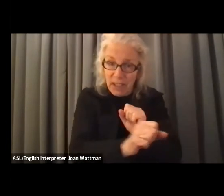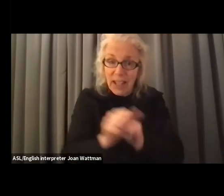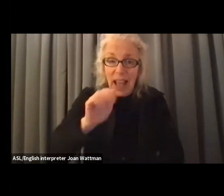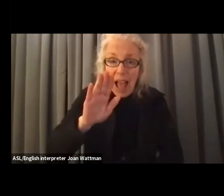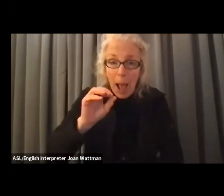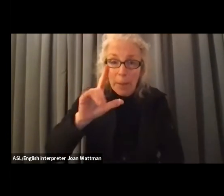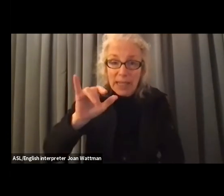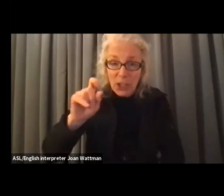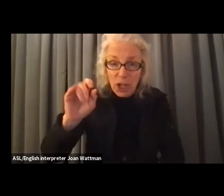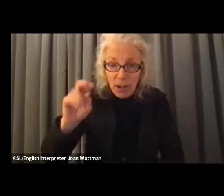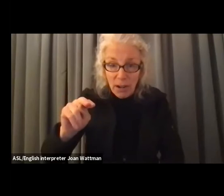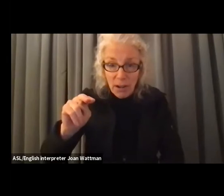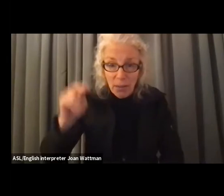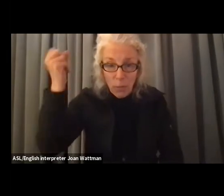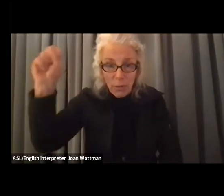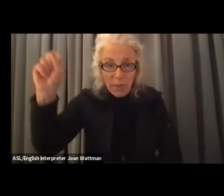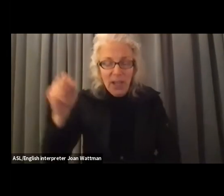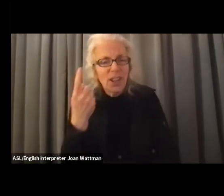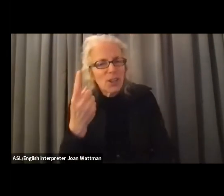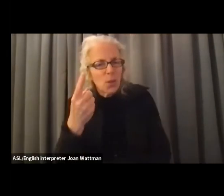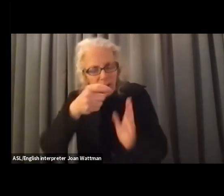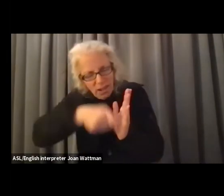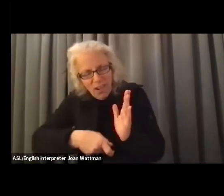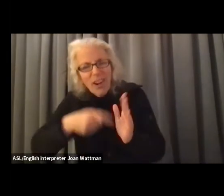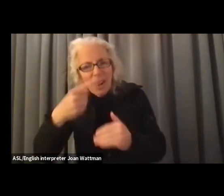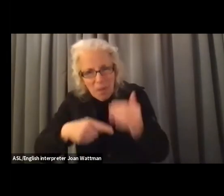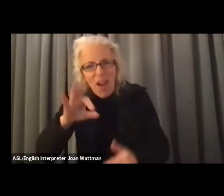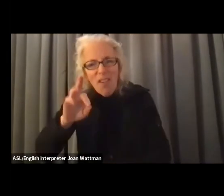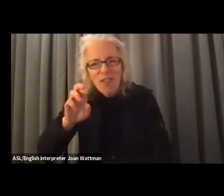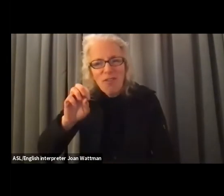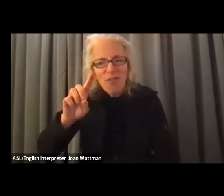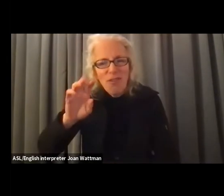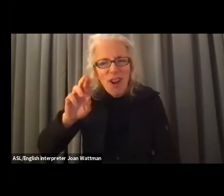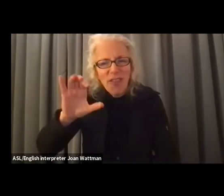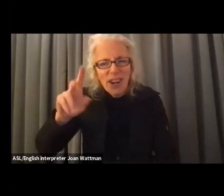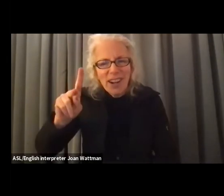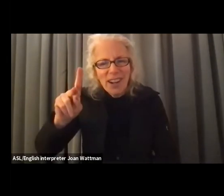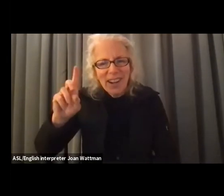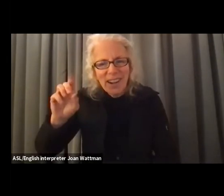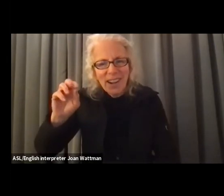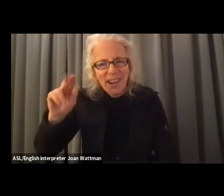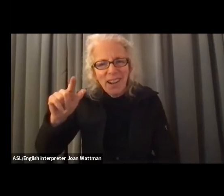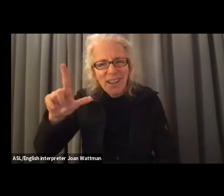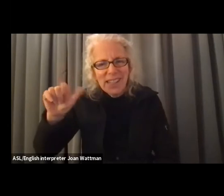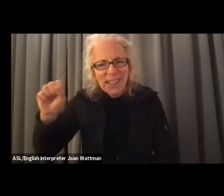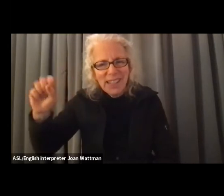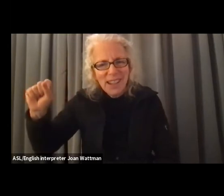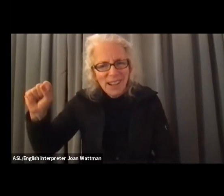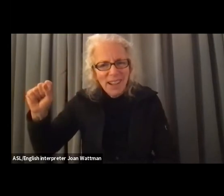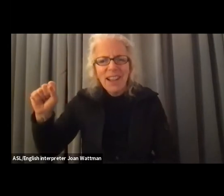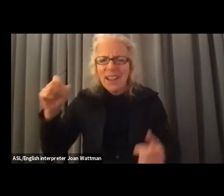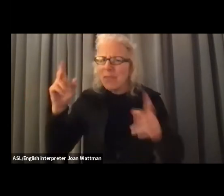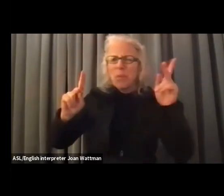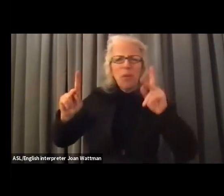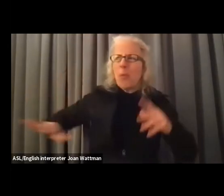Blight's wonderful tome on Frederick Douglass and being reminded of the kind of international reputation and frame